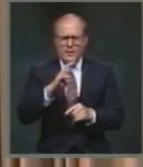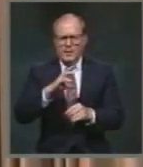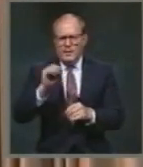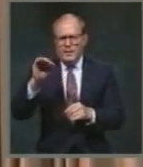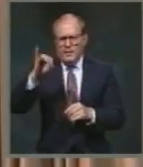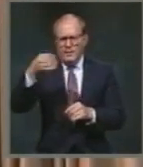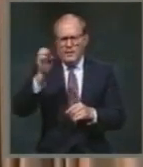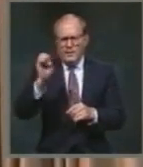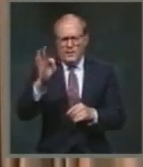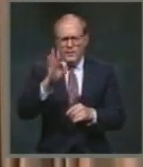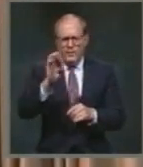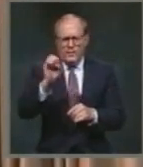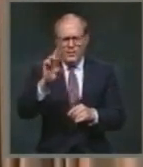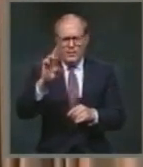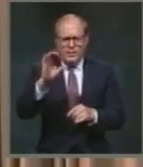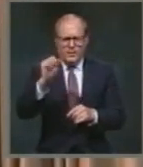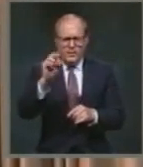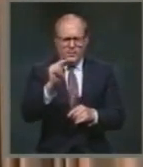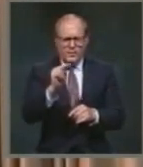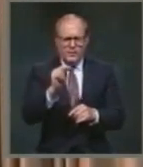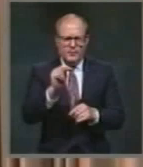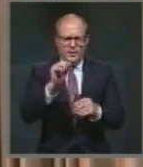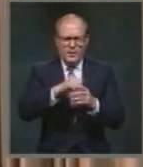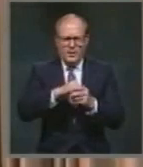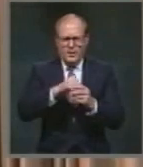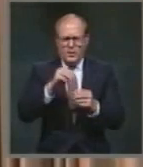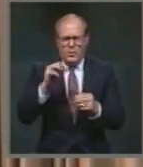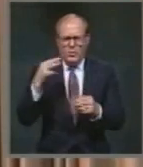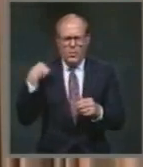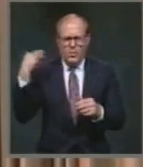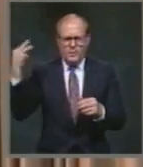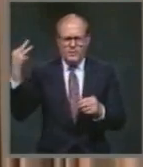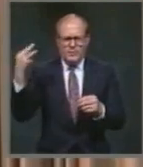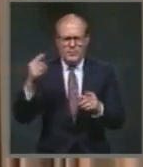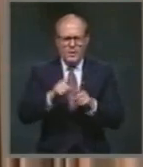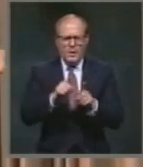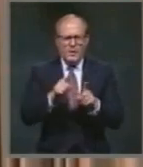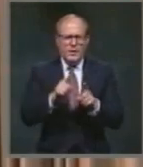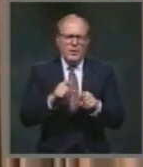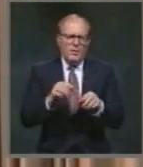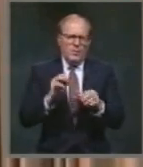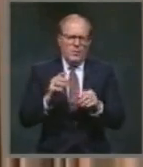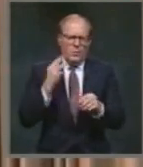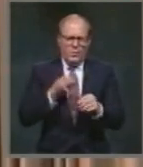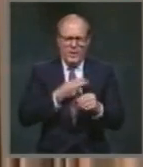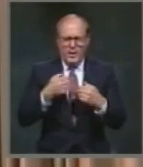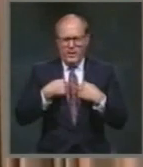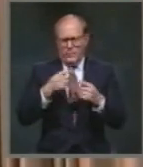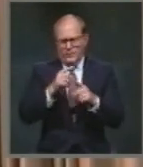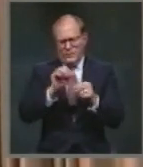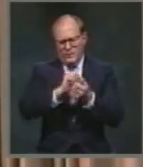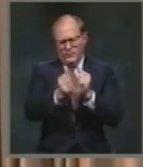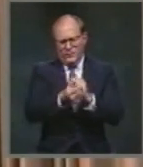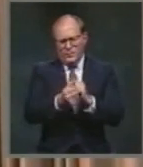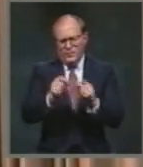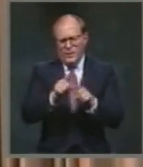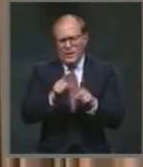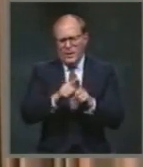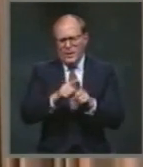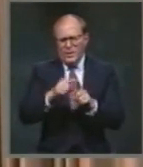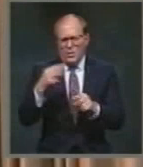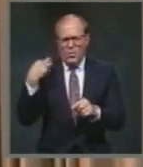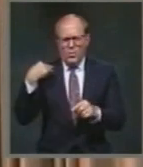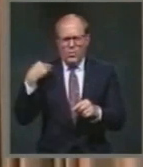capital. And there are movable ones, such as Washington's birthday, which we no longer observe. We've combined it with Lincoln's and